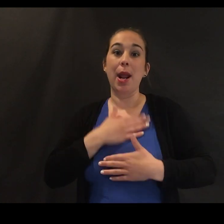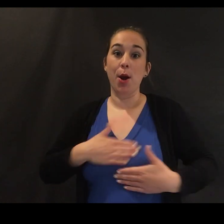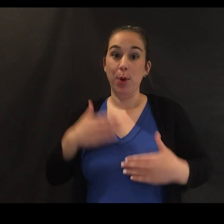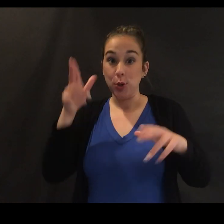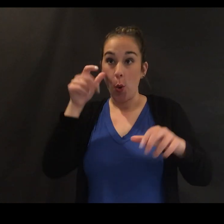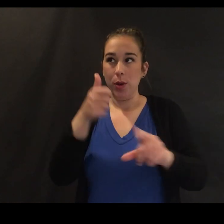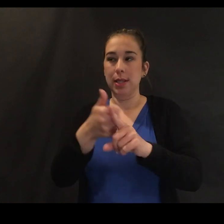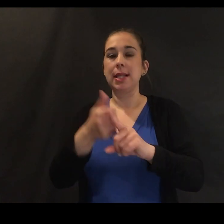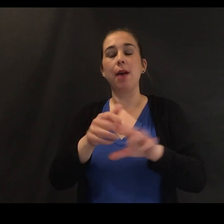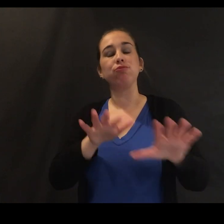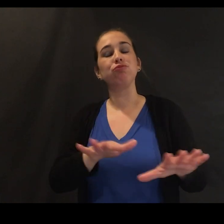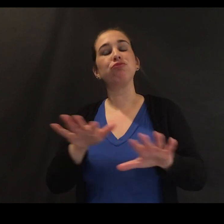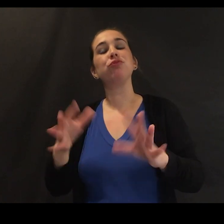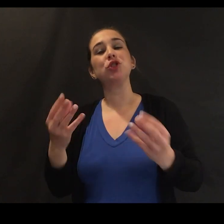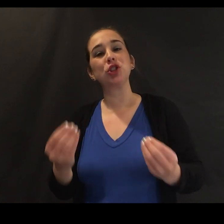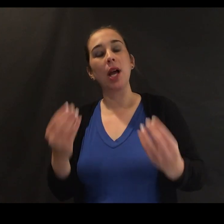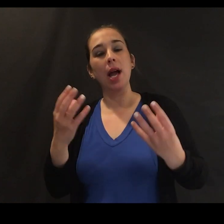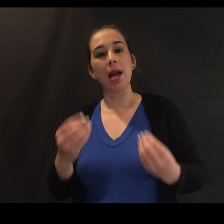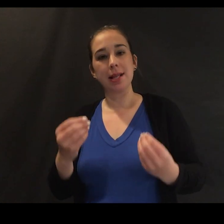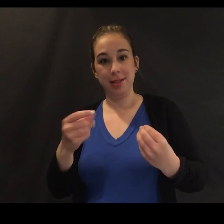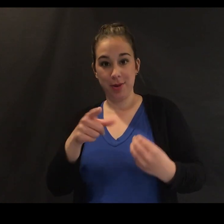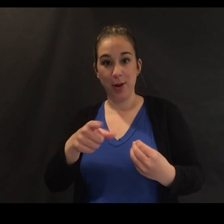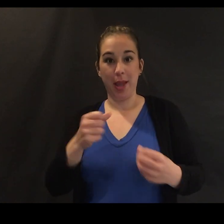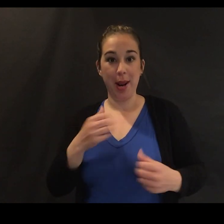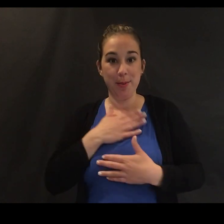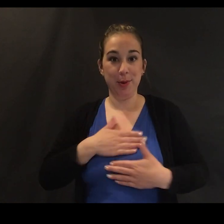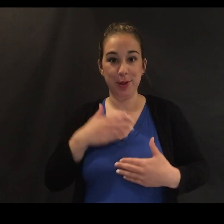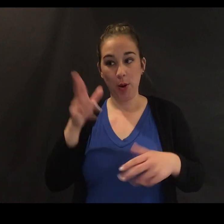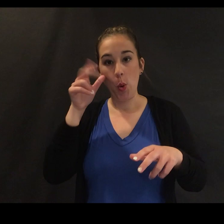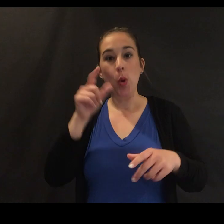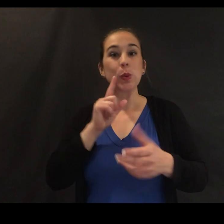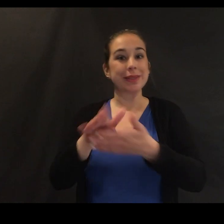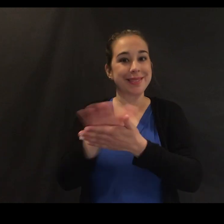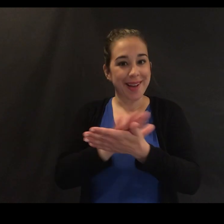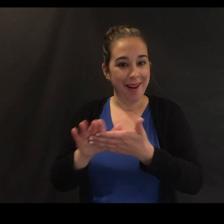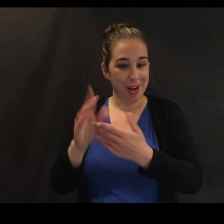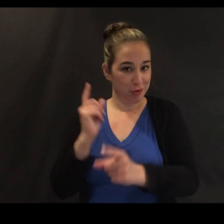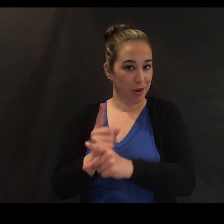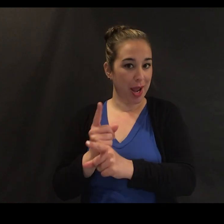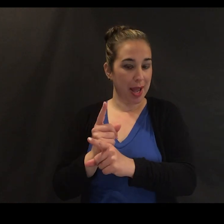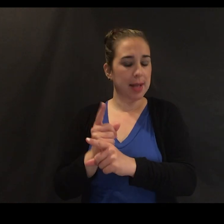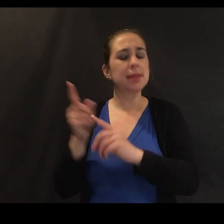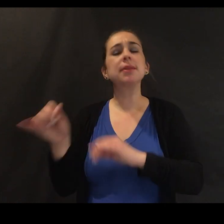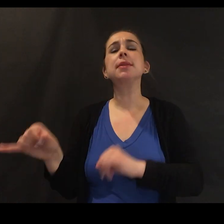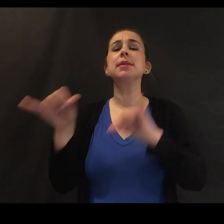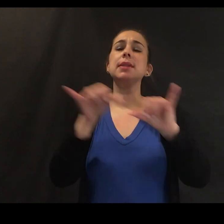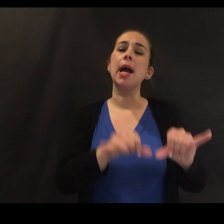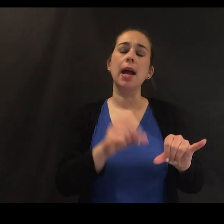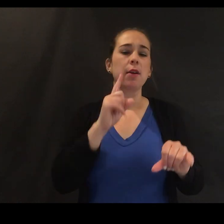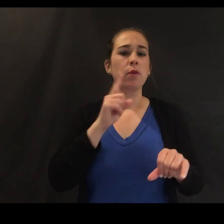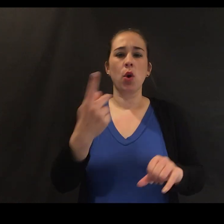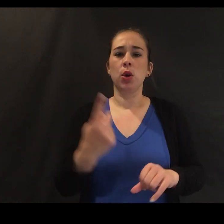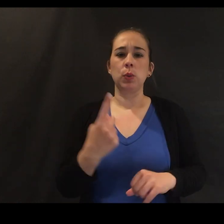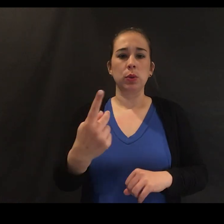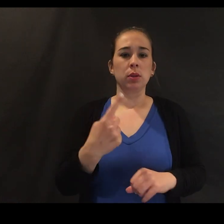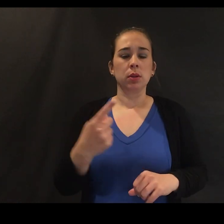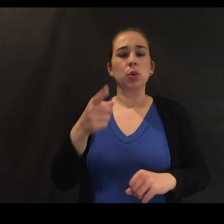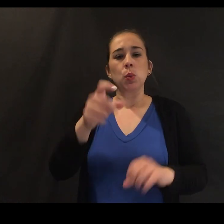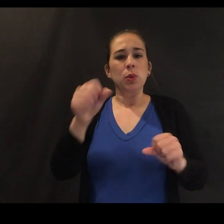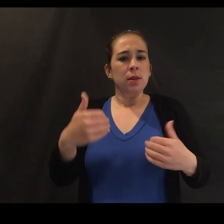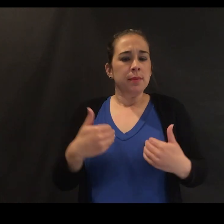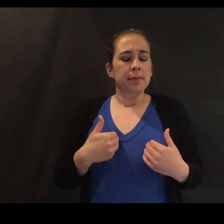horse. You can appreciate a horse that'll treat you kindly. And the same is true for you and me. You can have compassion. I've